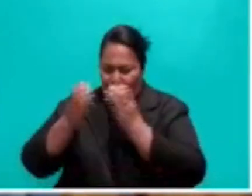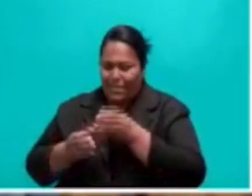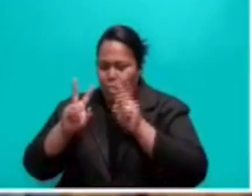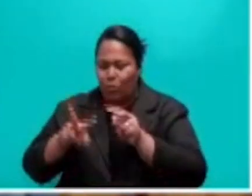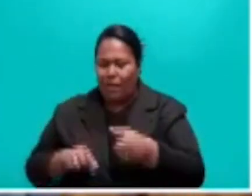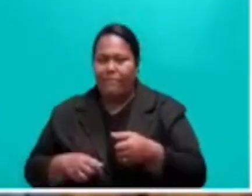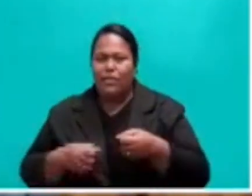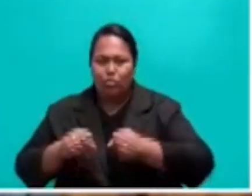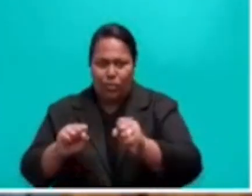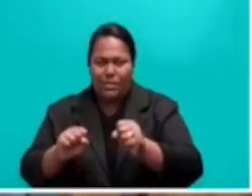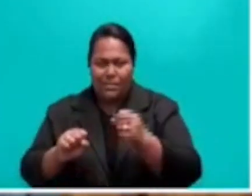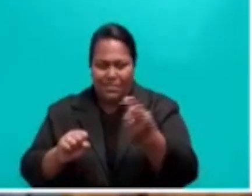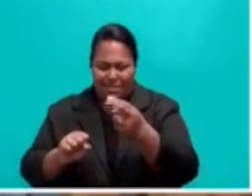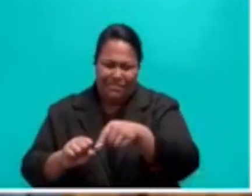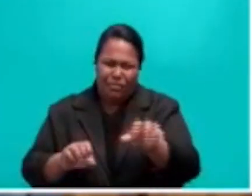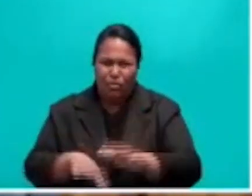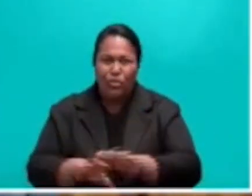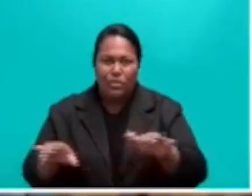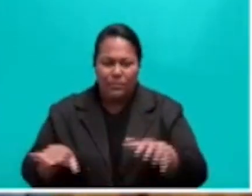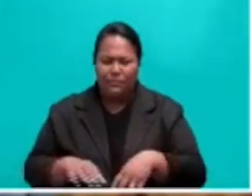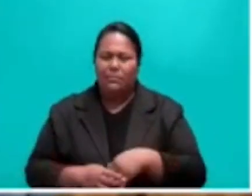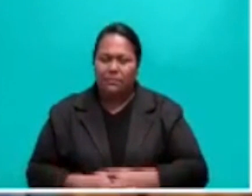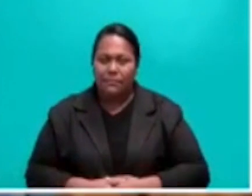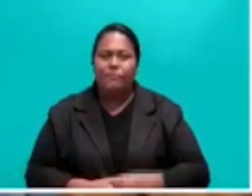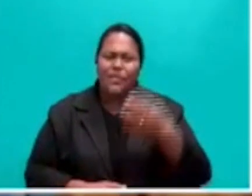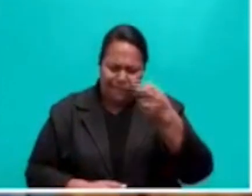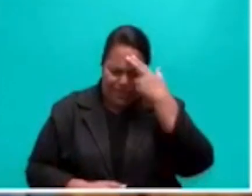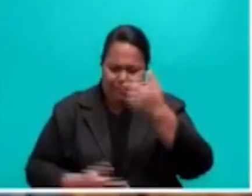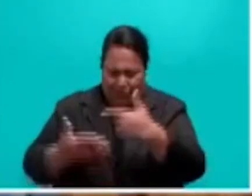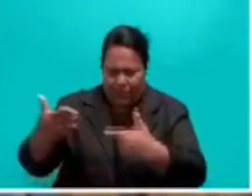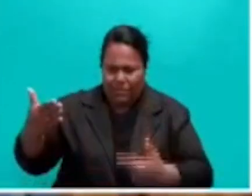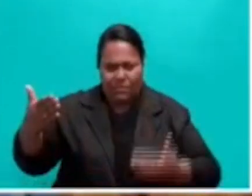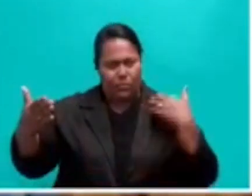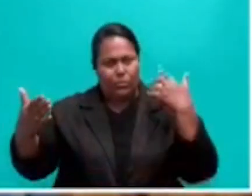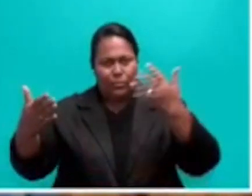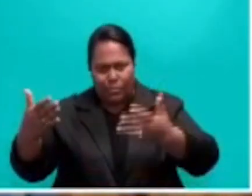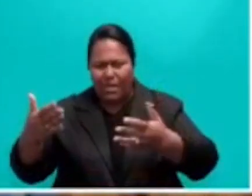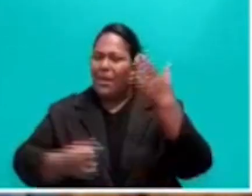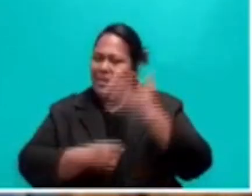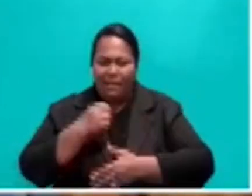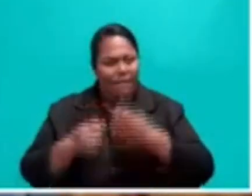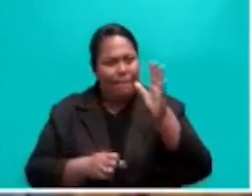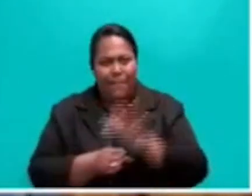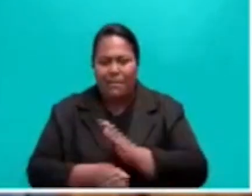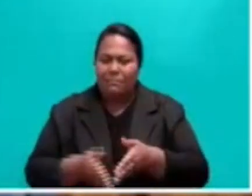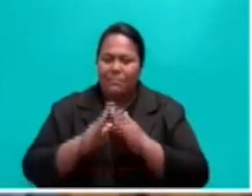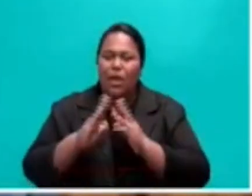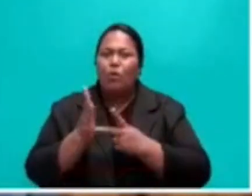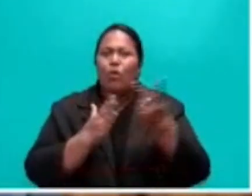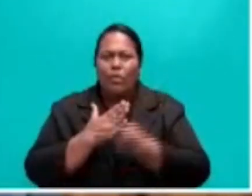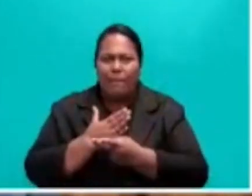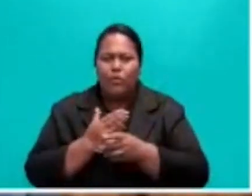and they were profiled over the years, there did not exist a program to help them lift out of the